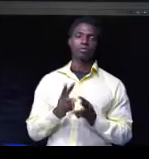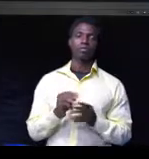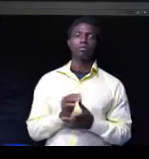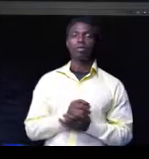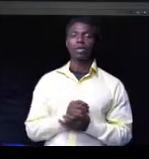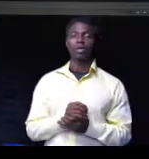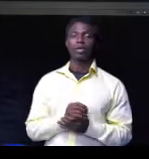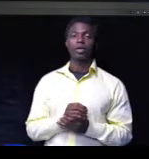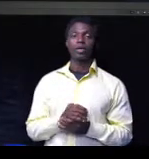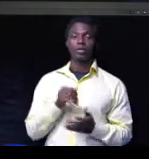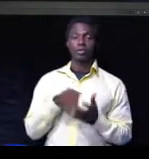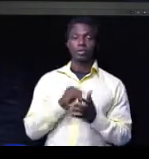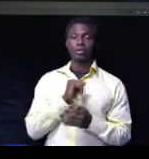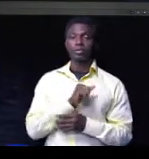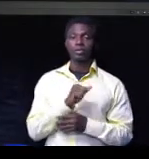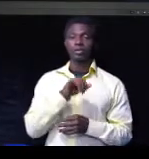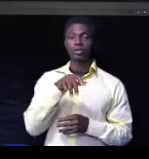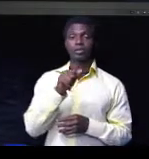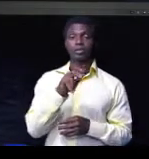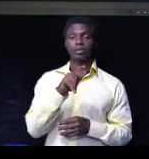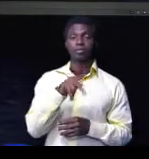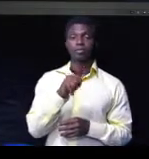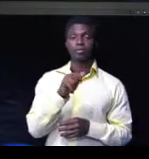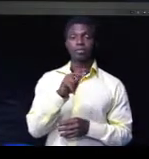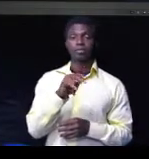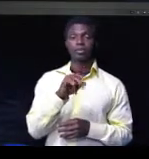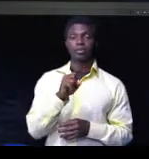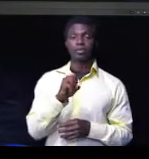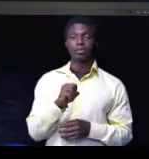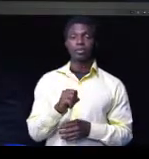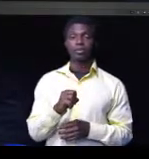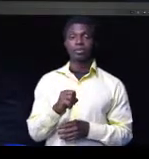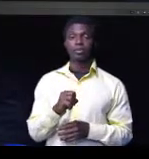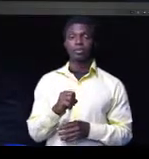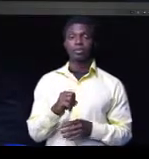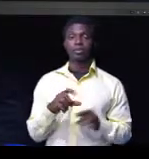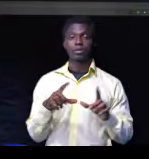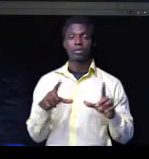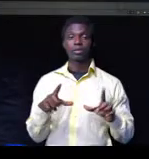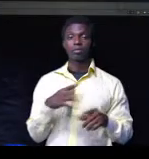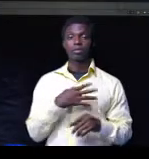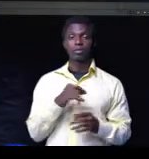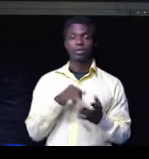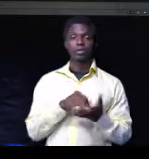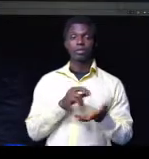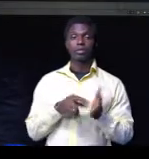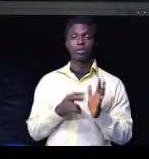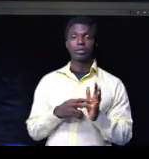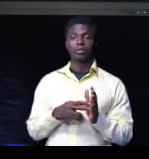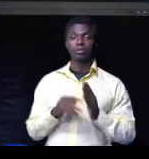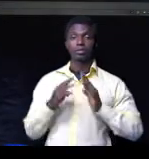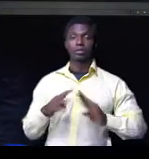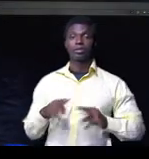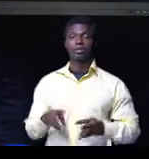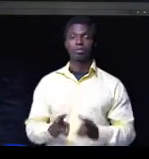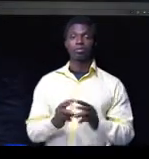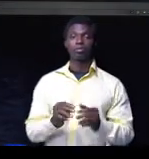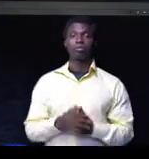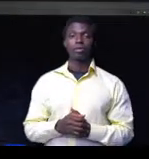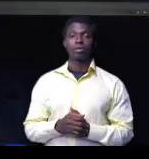way. Judo is a Japanese language and it means gentle way. It means